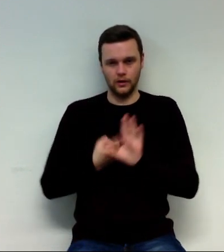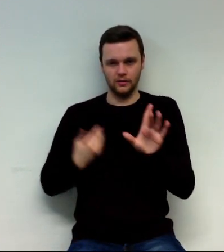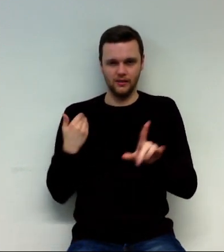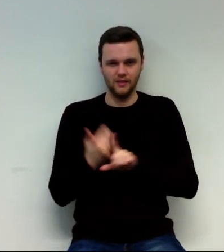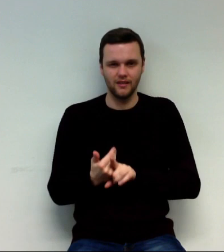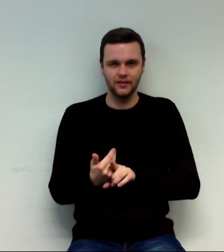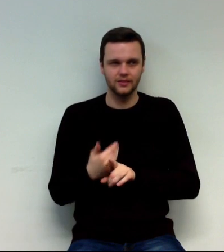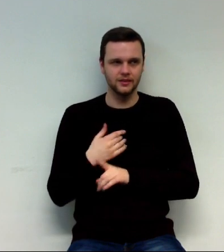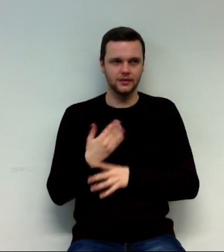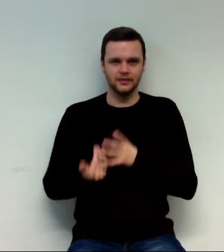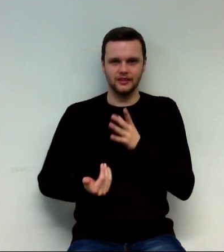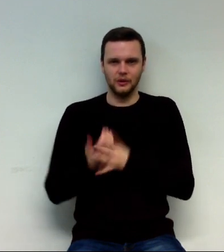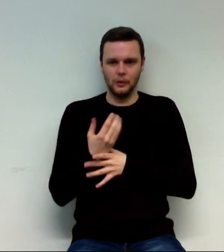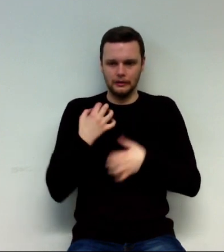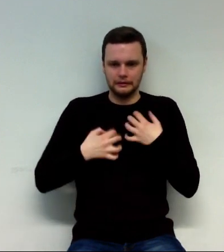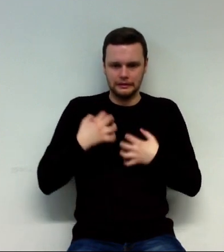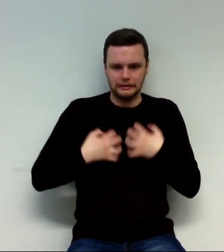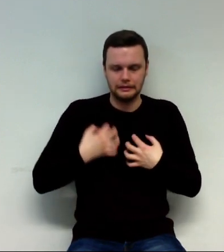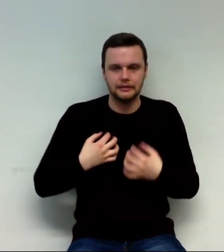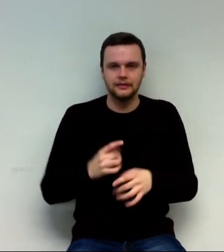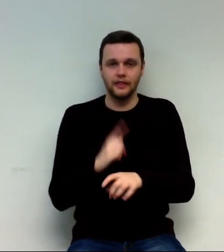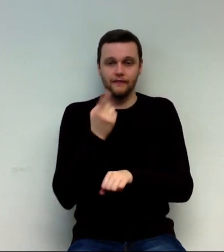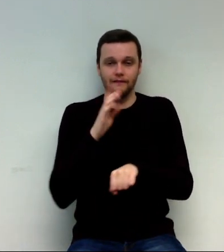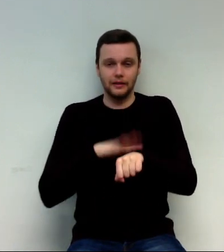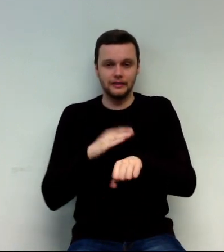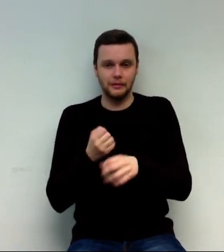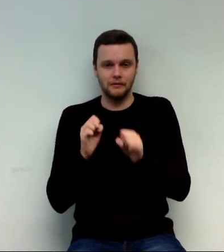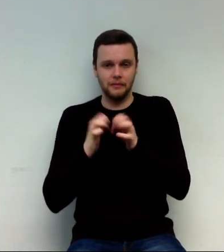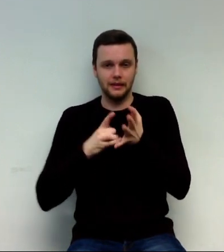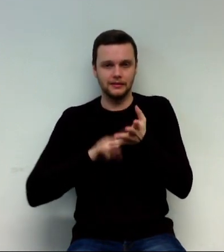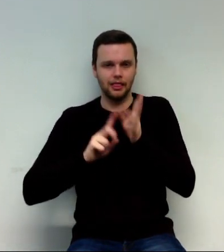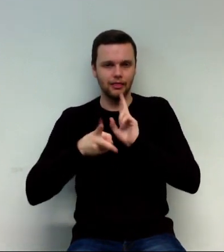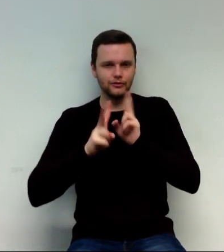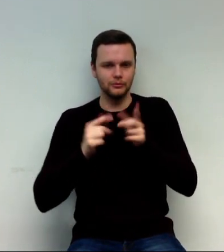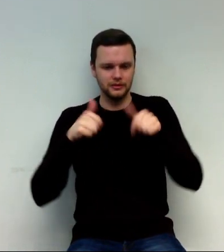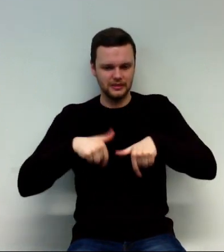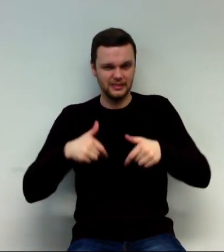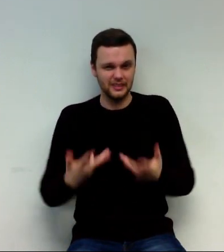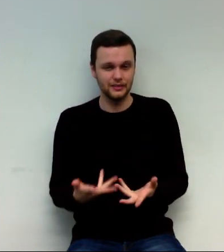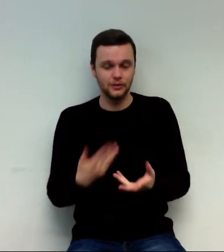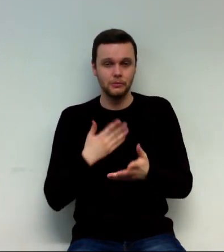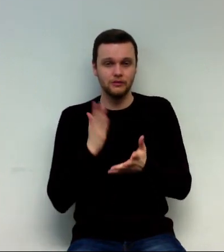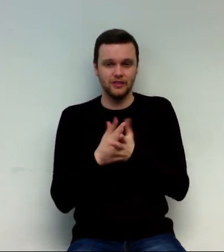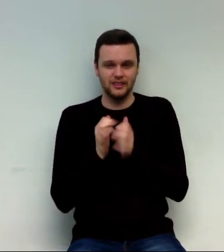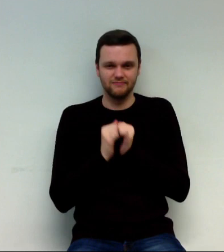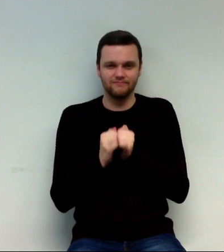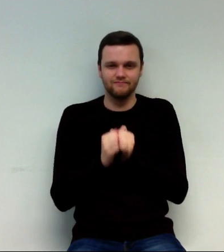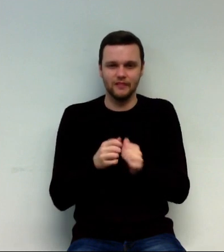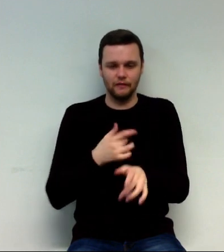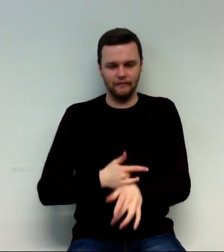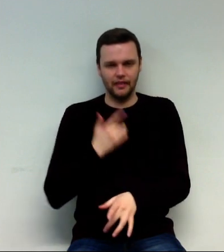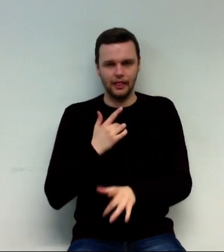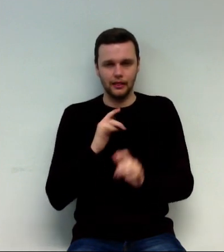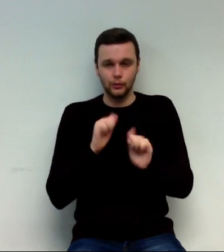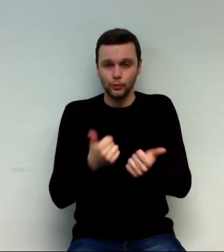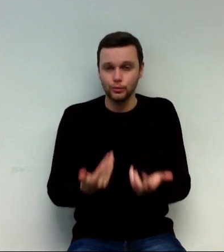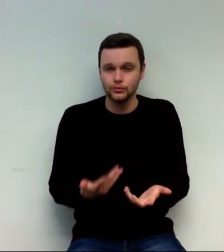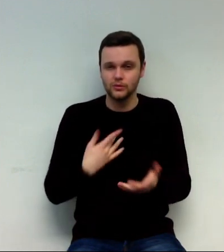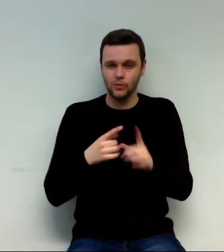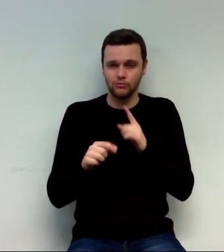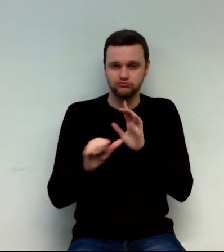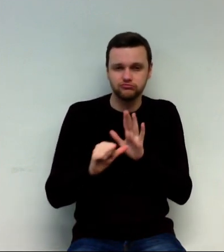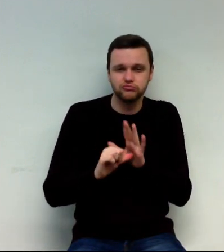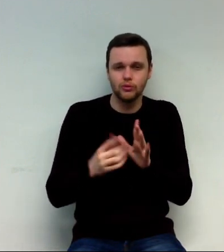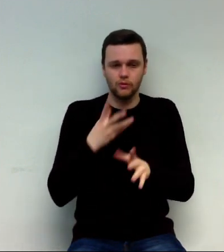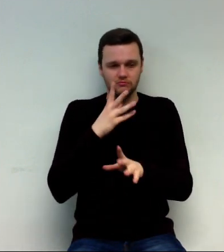every session is a new adventure. We've never incorporated BSL interpretation before, so it'd be just really great to know how you found it and if there's any way we can